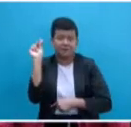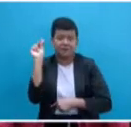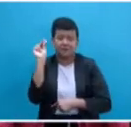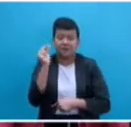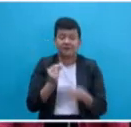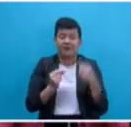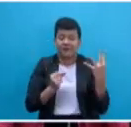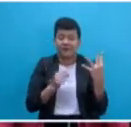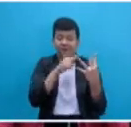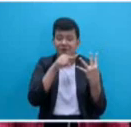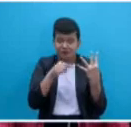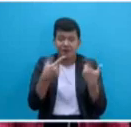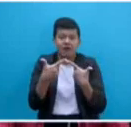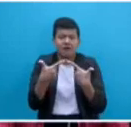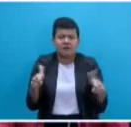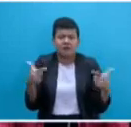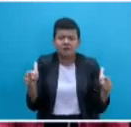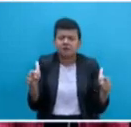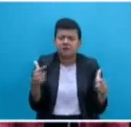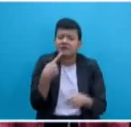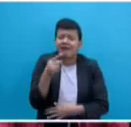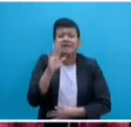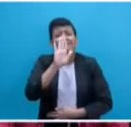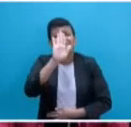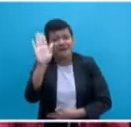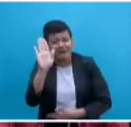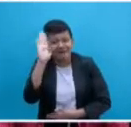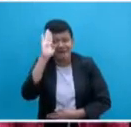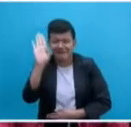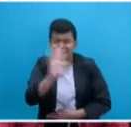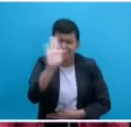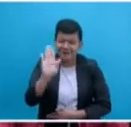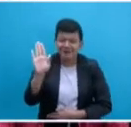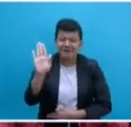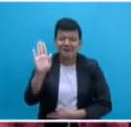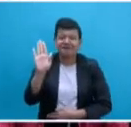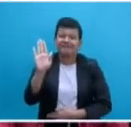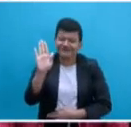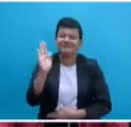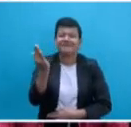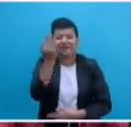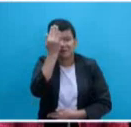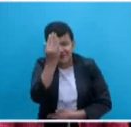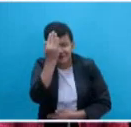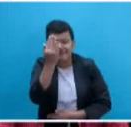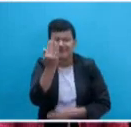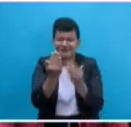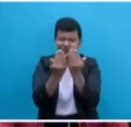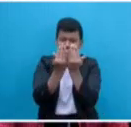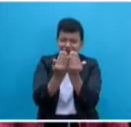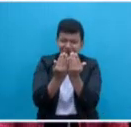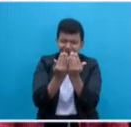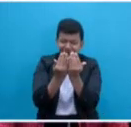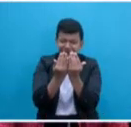Nisambula Minaka, Namaste, Assalamu Alaikum, Noaya Maori, and a very good morning to you all. Yet, we